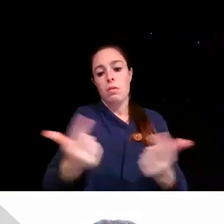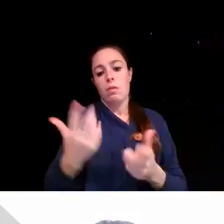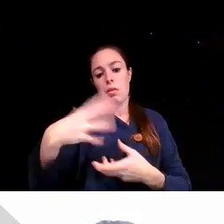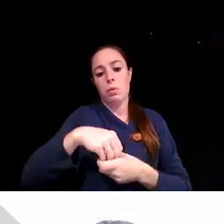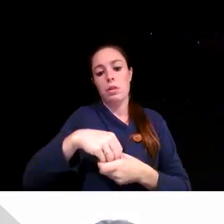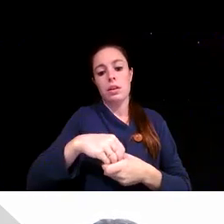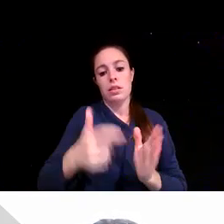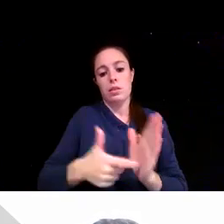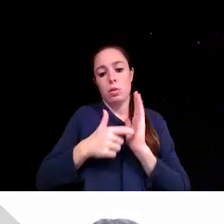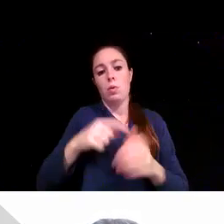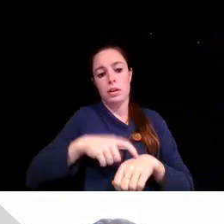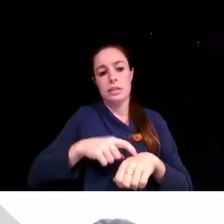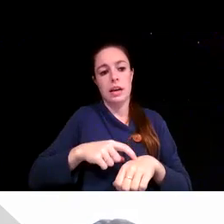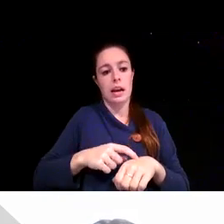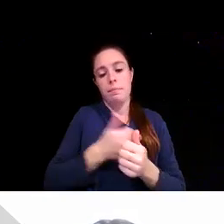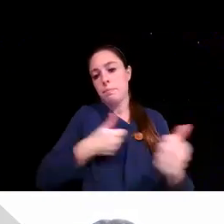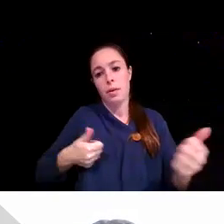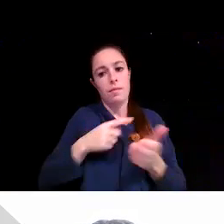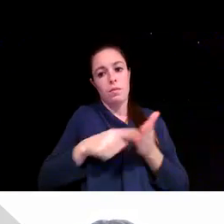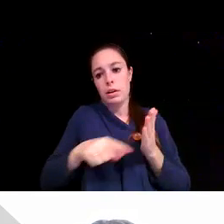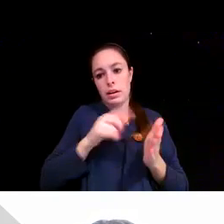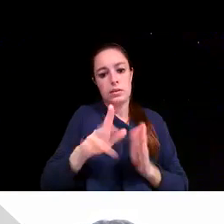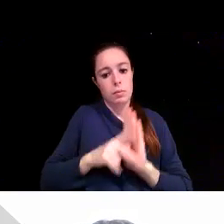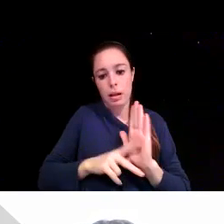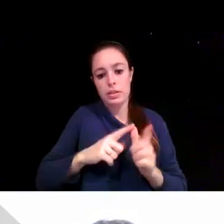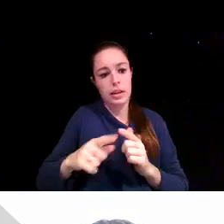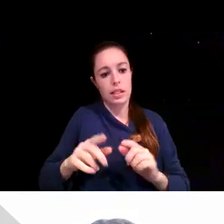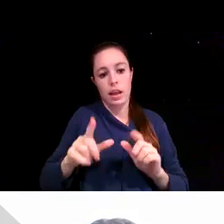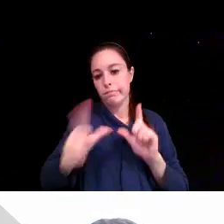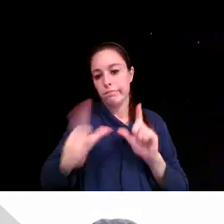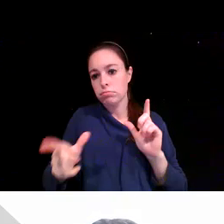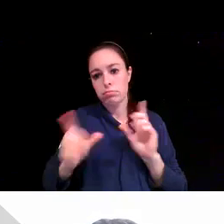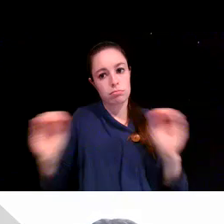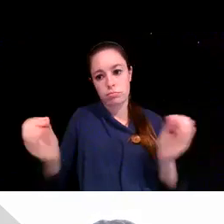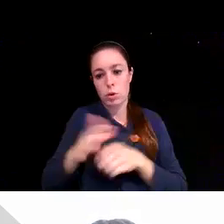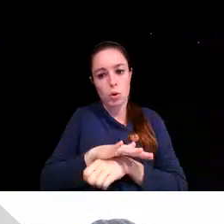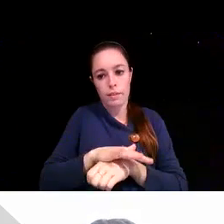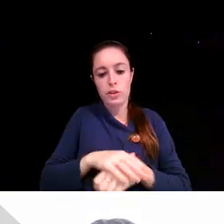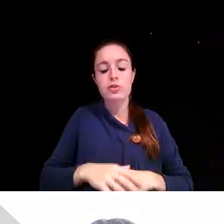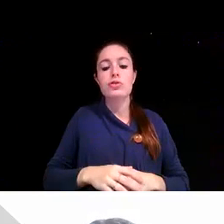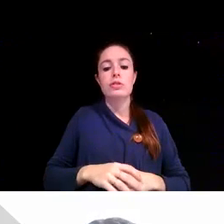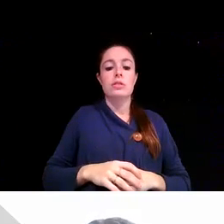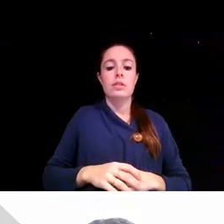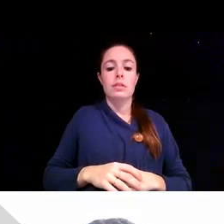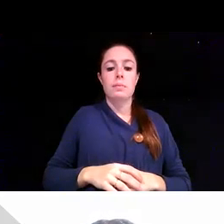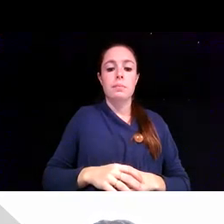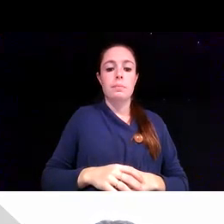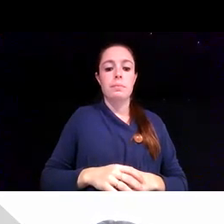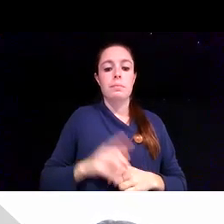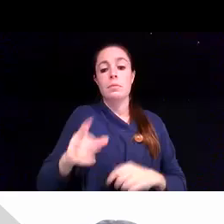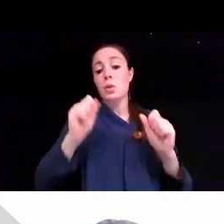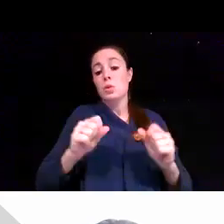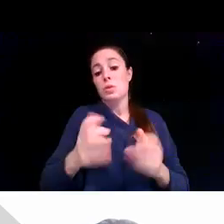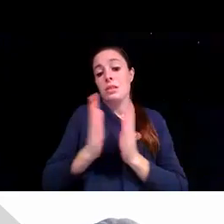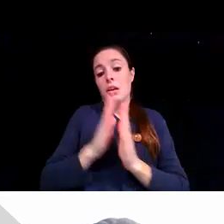to avoid cancellation of your coverage. There is option for extension of time to